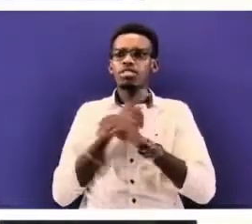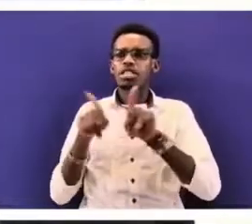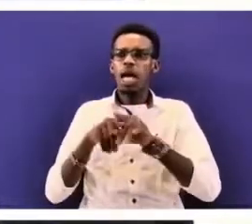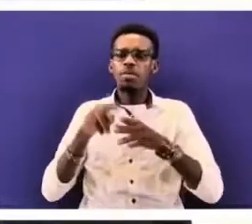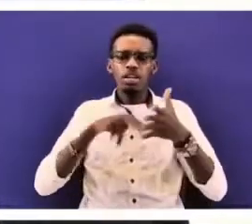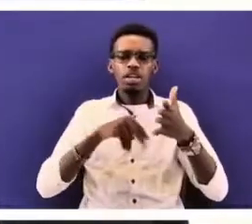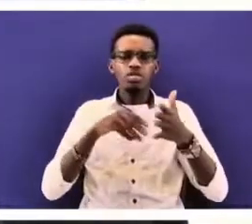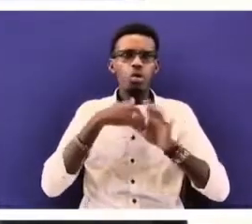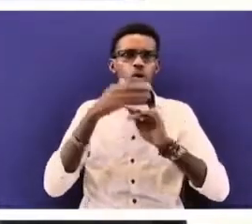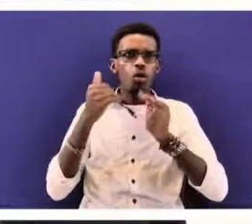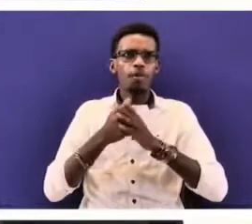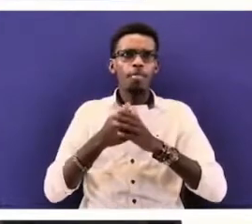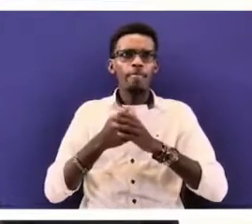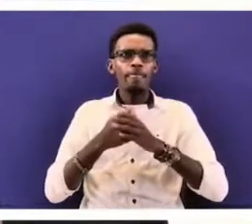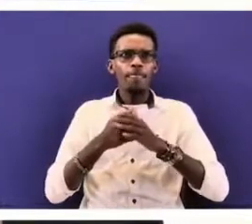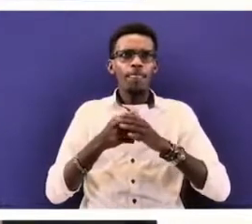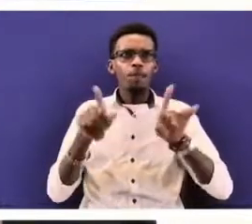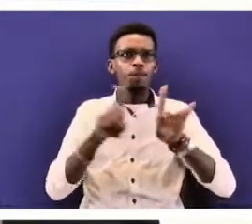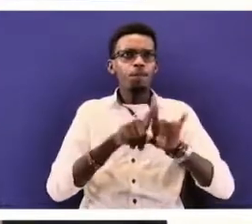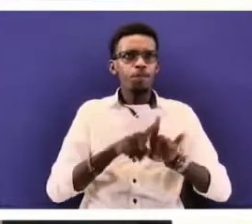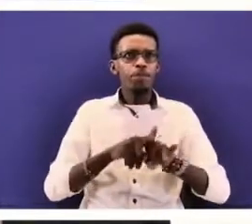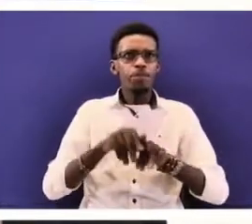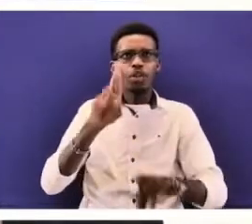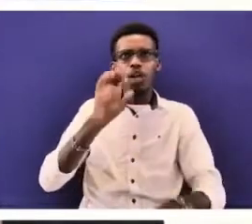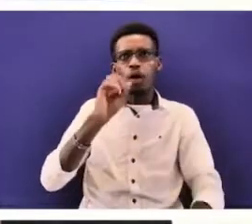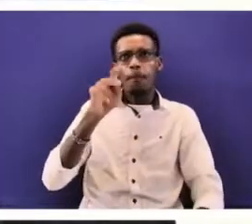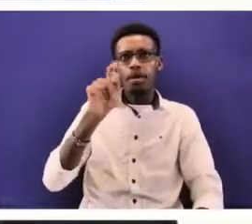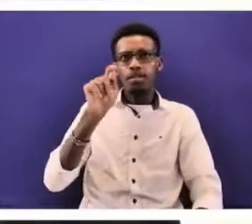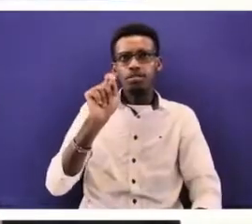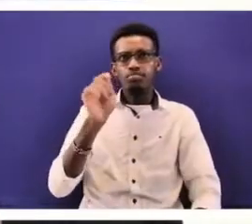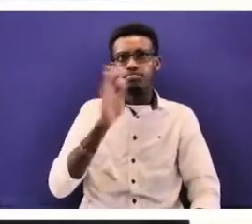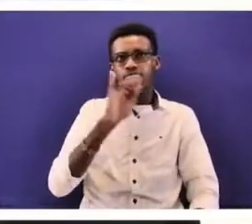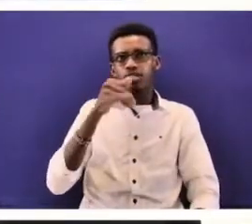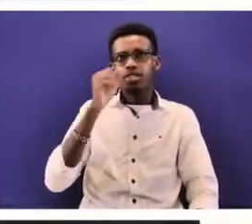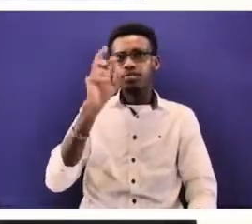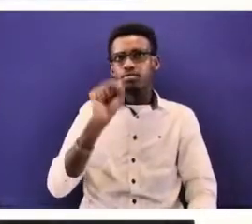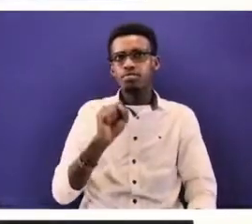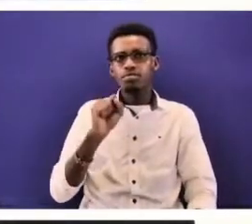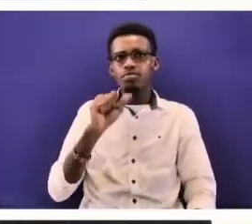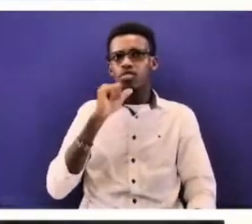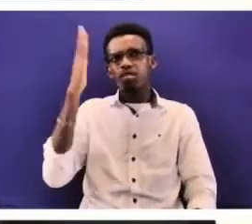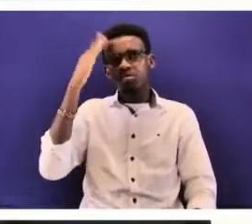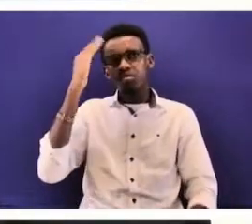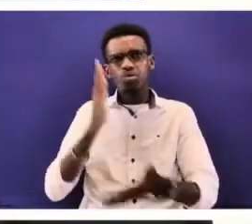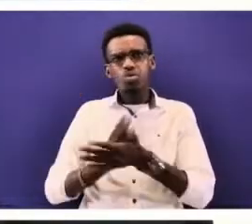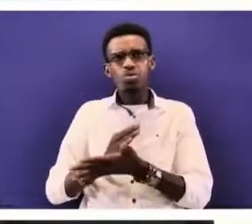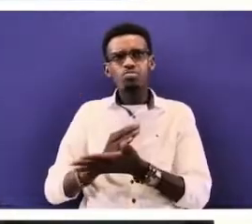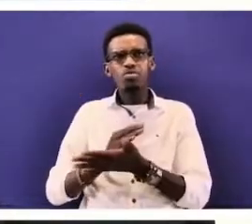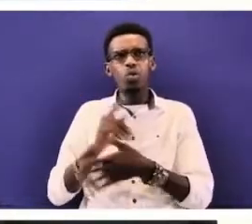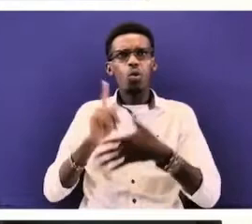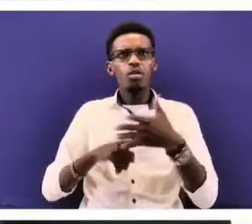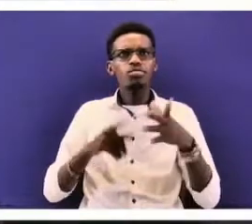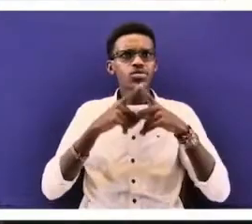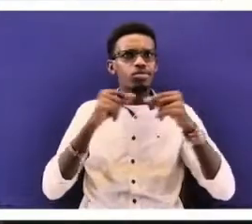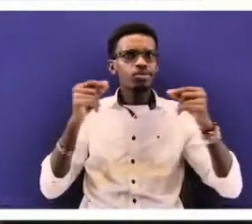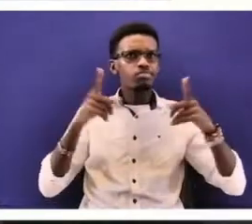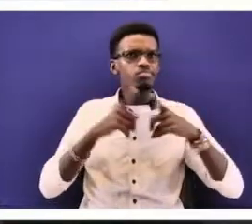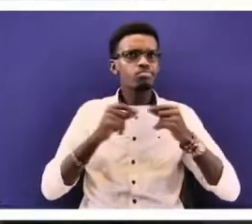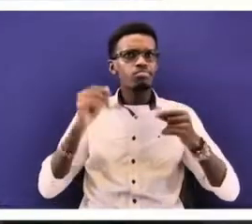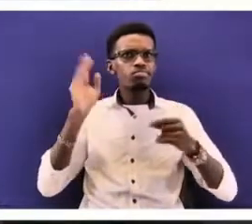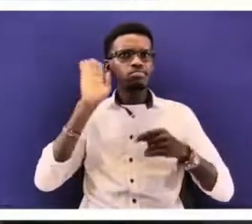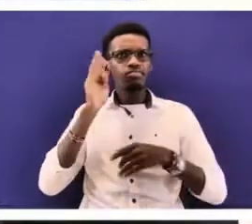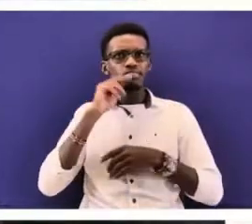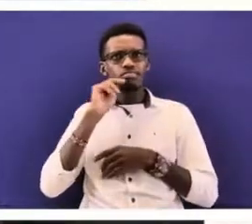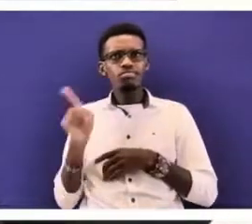it over, unlike Robert James. He was not familiar with the words. Did you hear